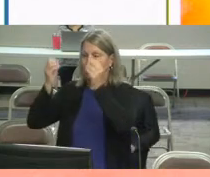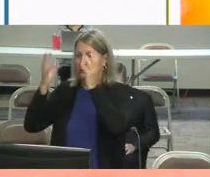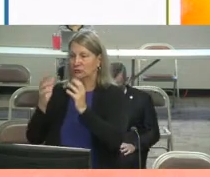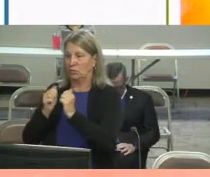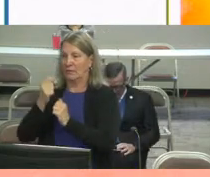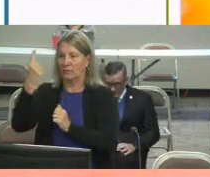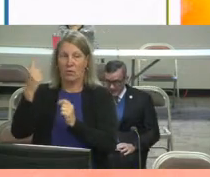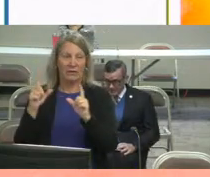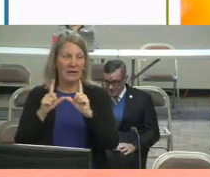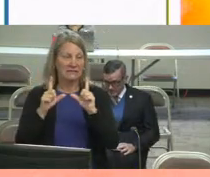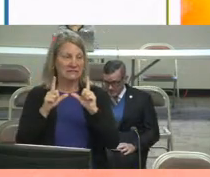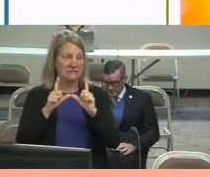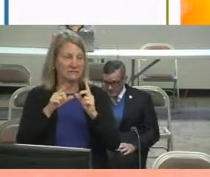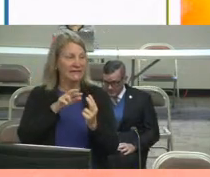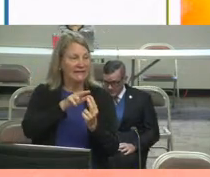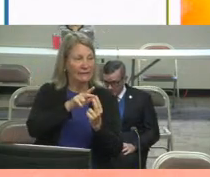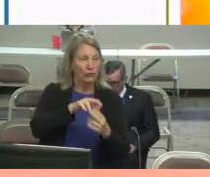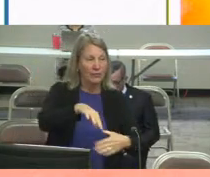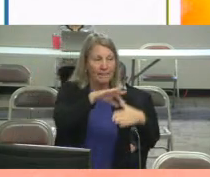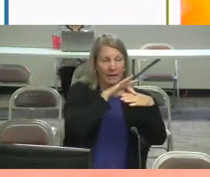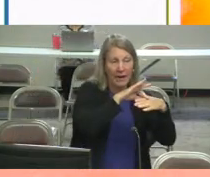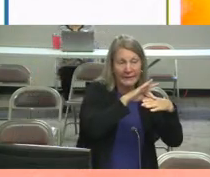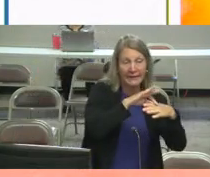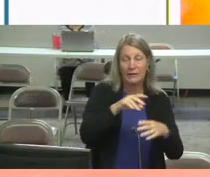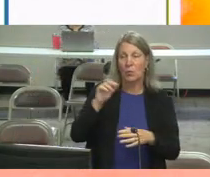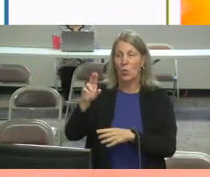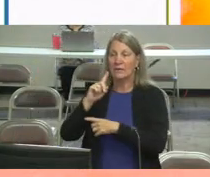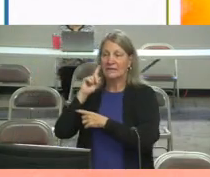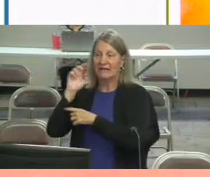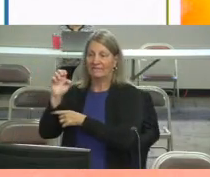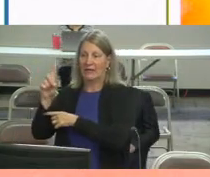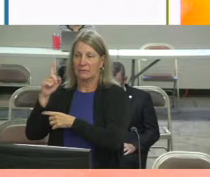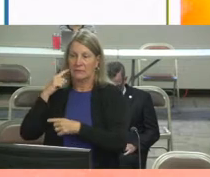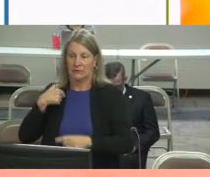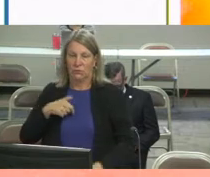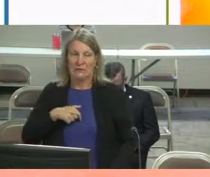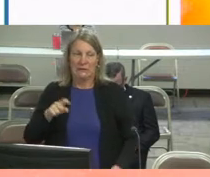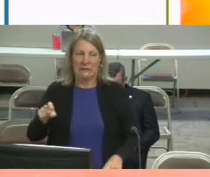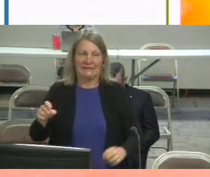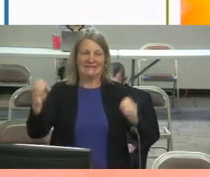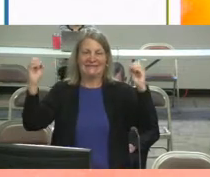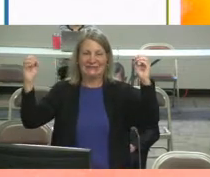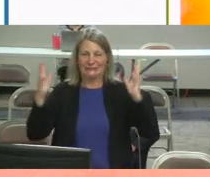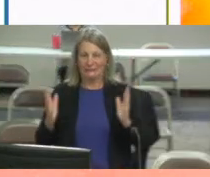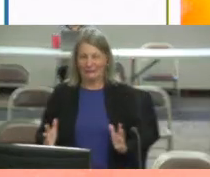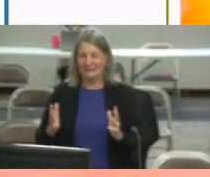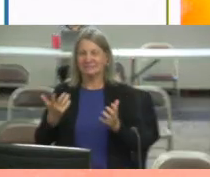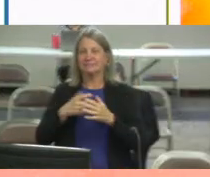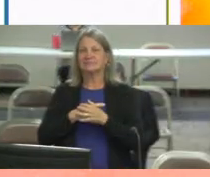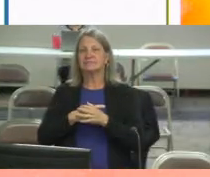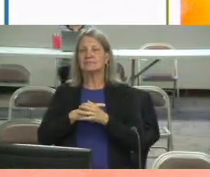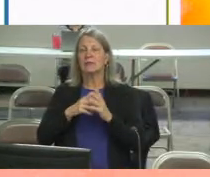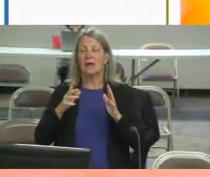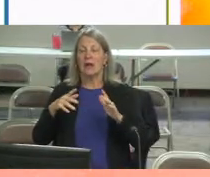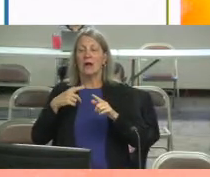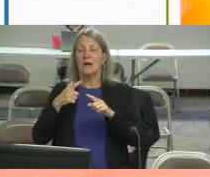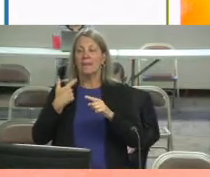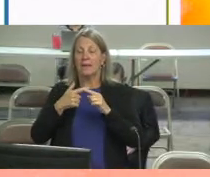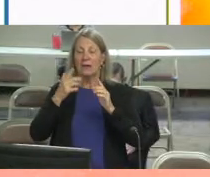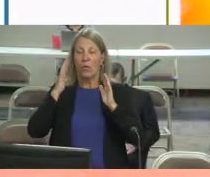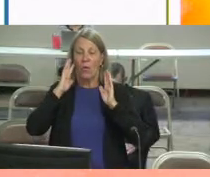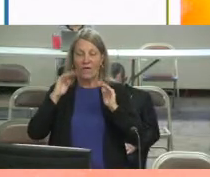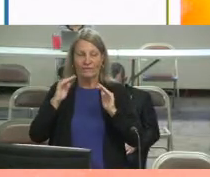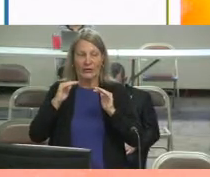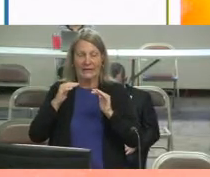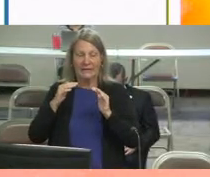those numbers dropped we had to hire teachers with either a Content license or a defed license because we desperately needed